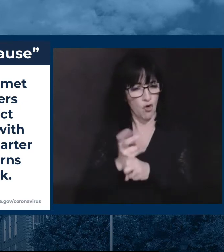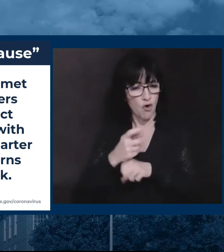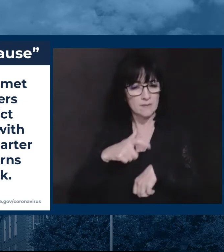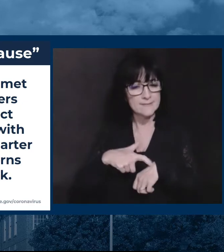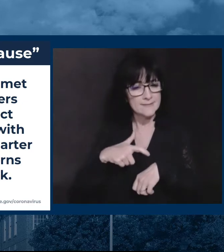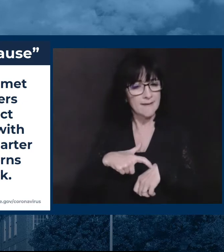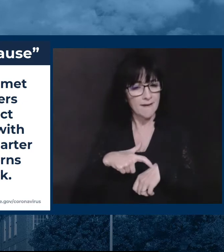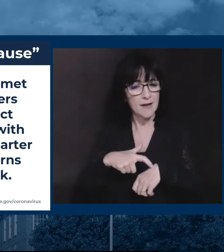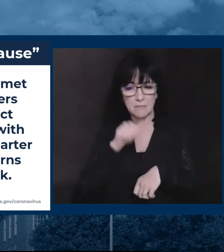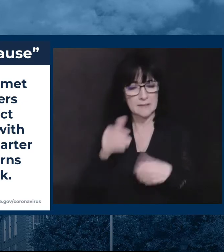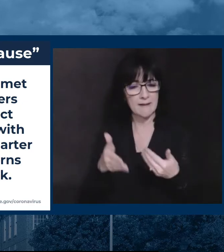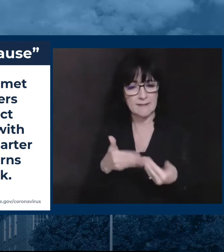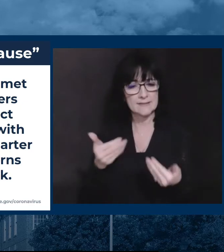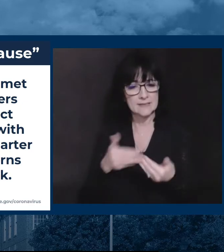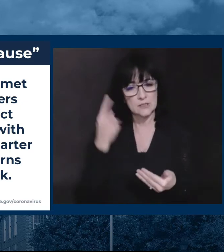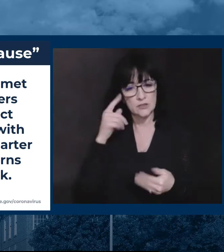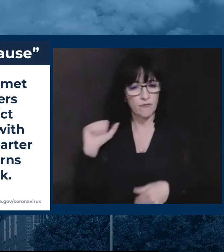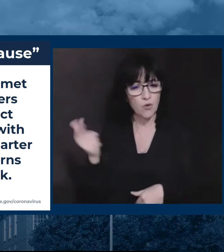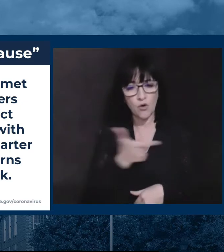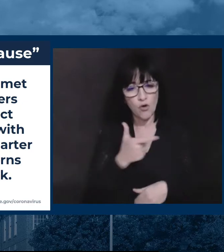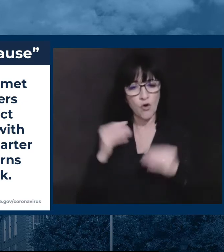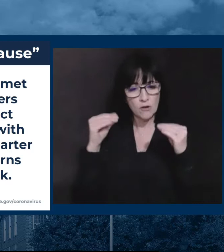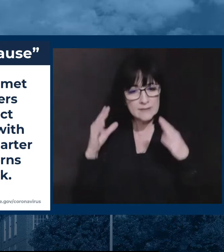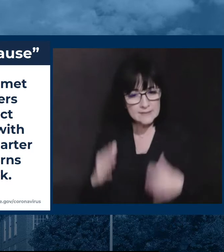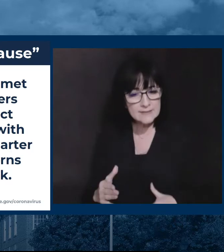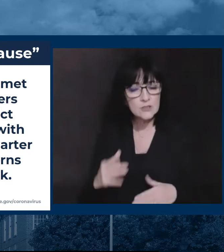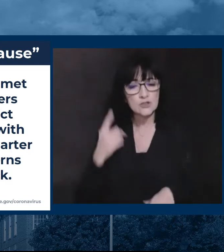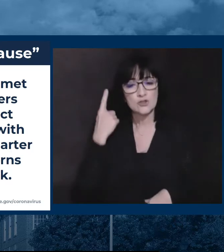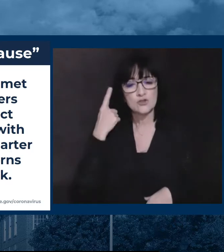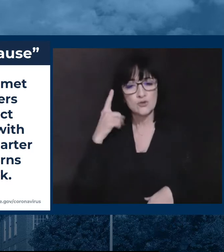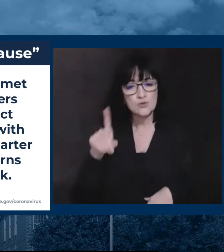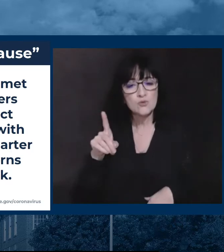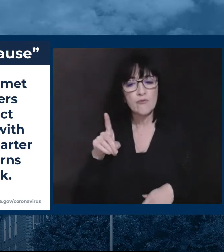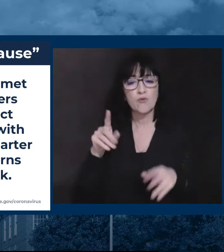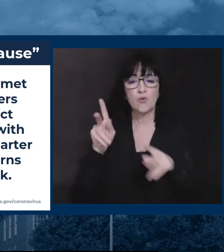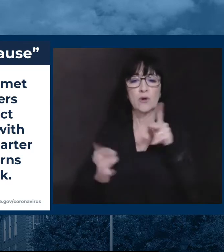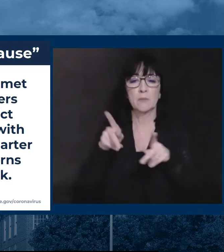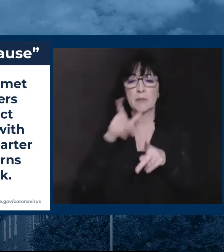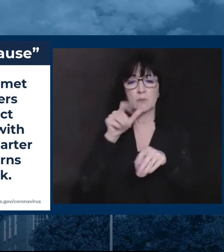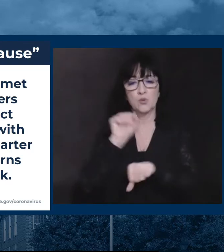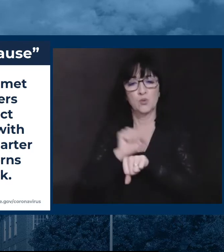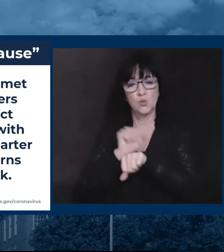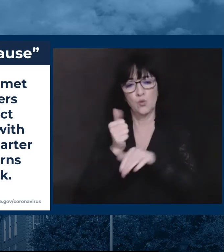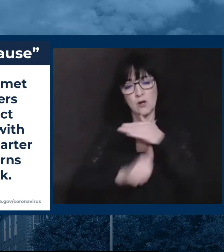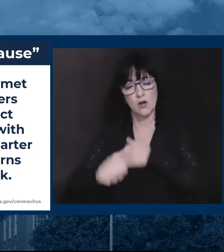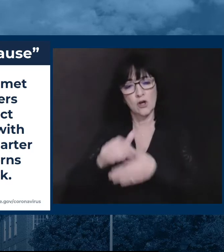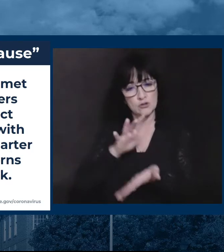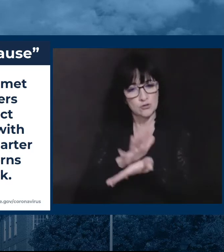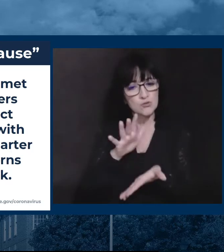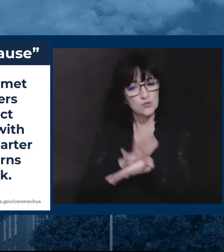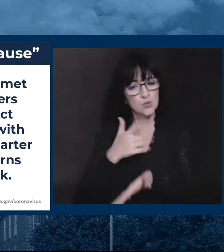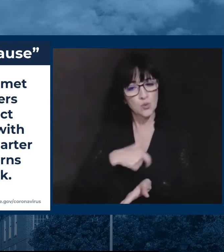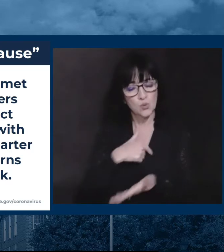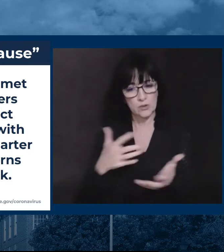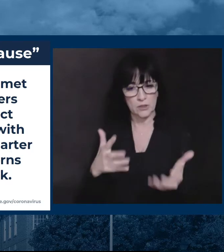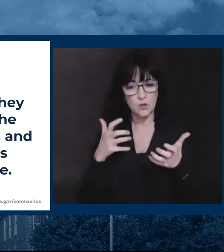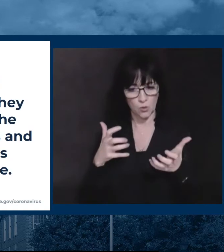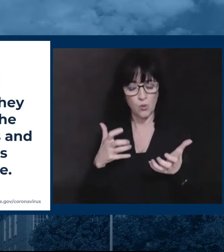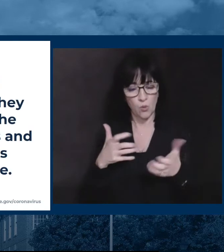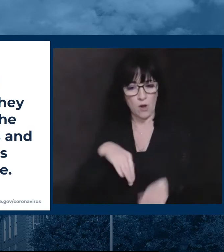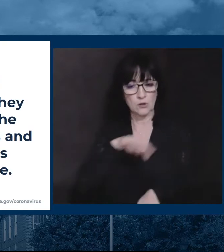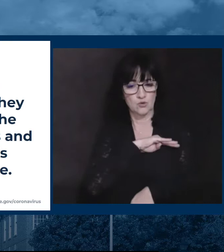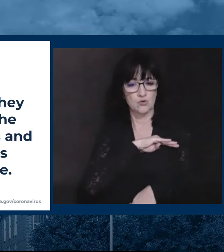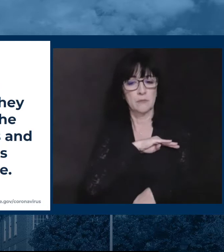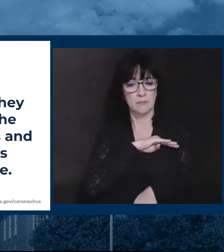thank you to all of our educators for all that they are doing to meet the needs of our students and their families during this